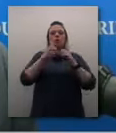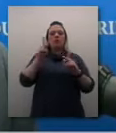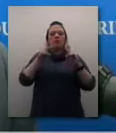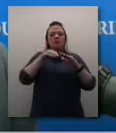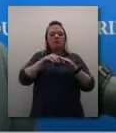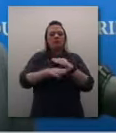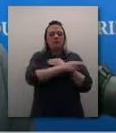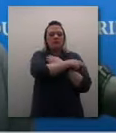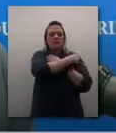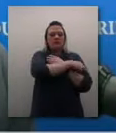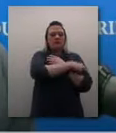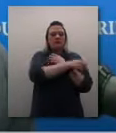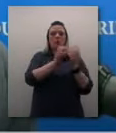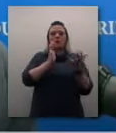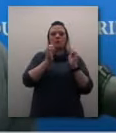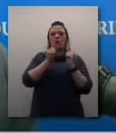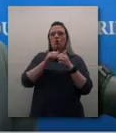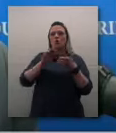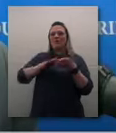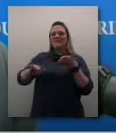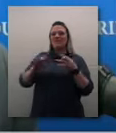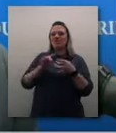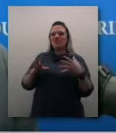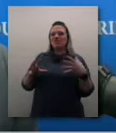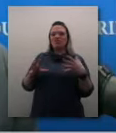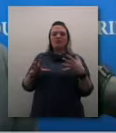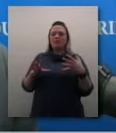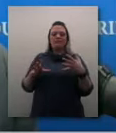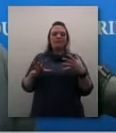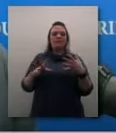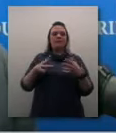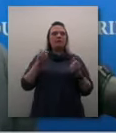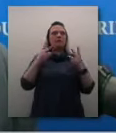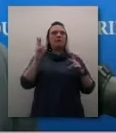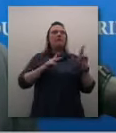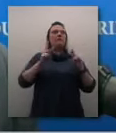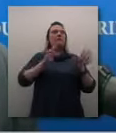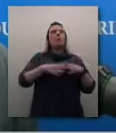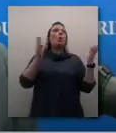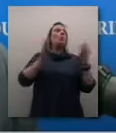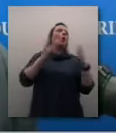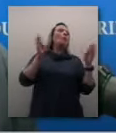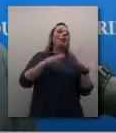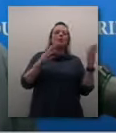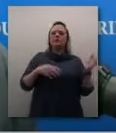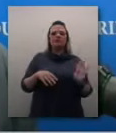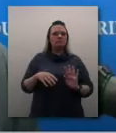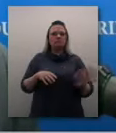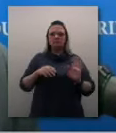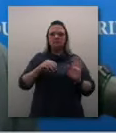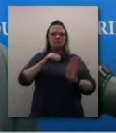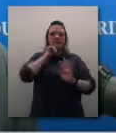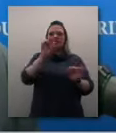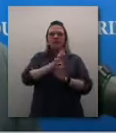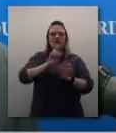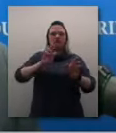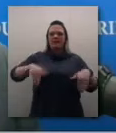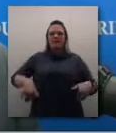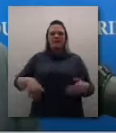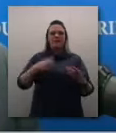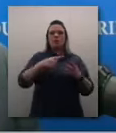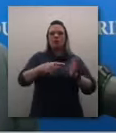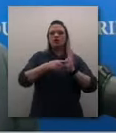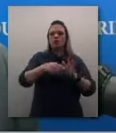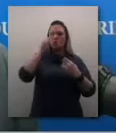hospital than discharged. So I know there's a lot of folks out there who are saying just open up. We are not ready for that. As we showed you the data last week, we're